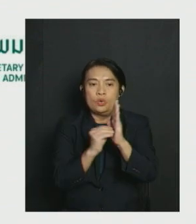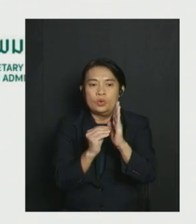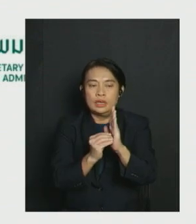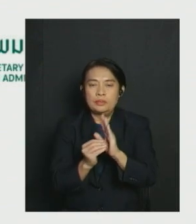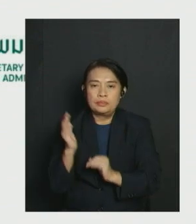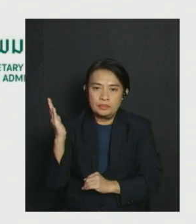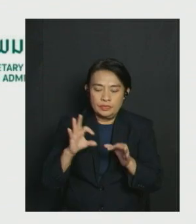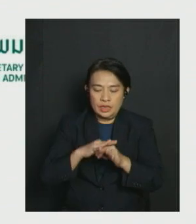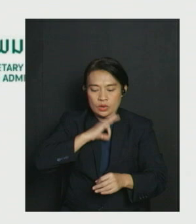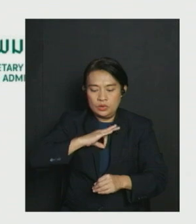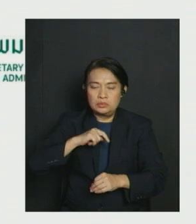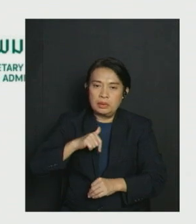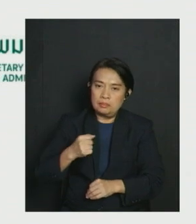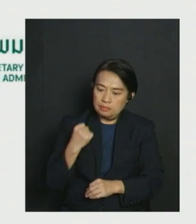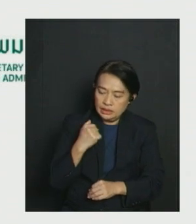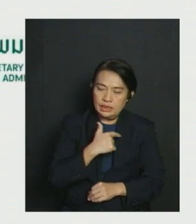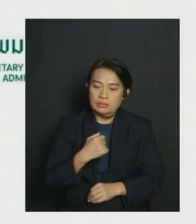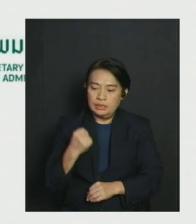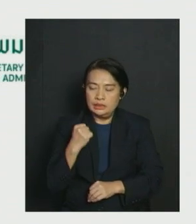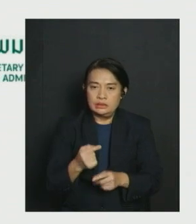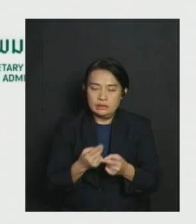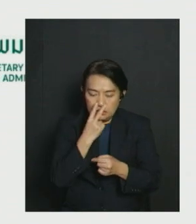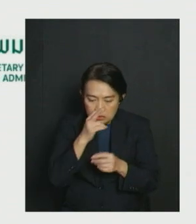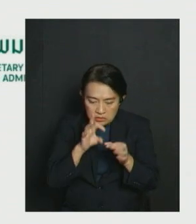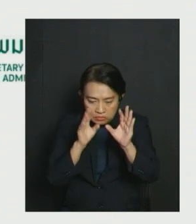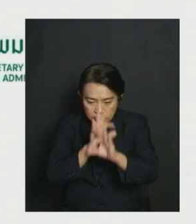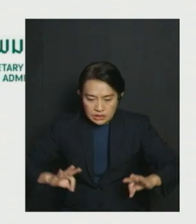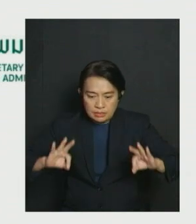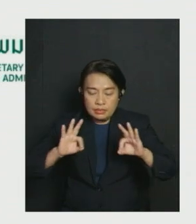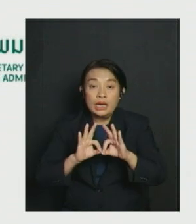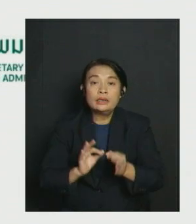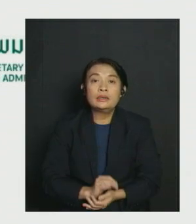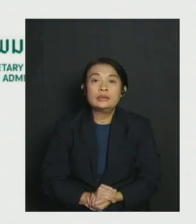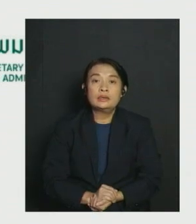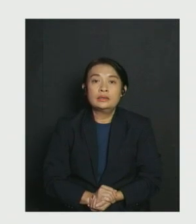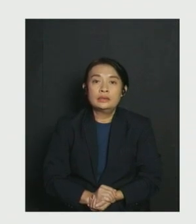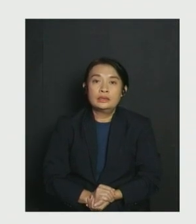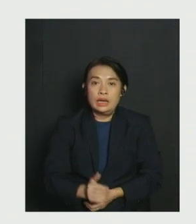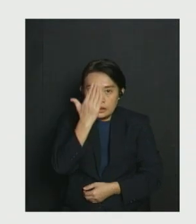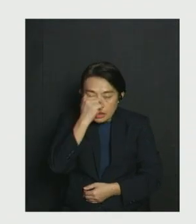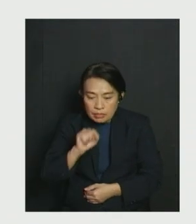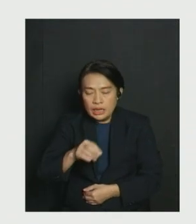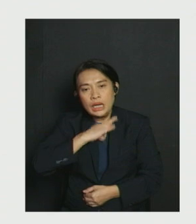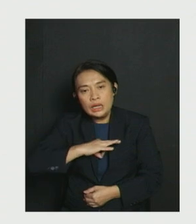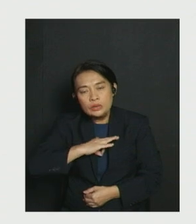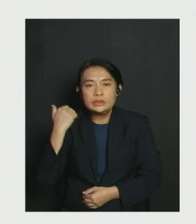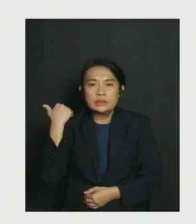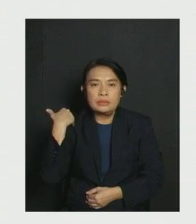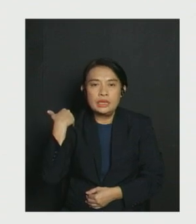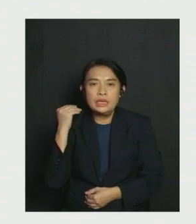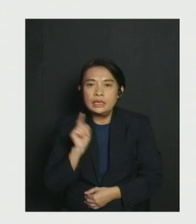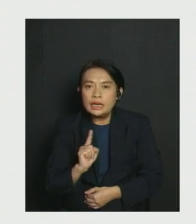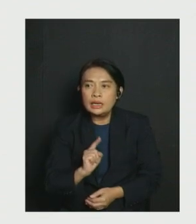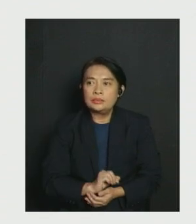small thing but important for people to feel it and understand it. And